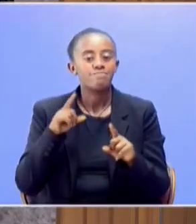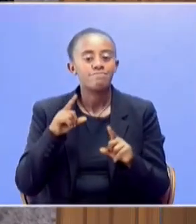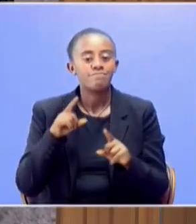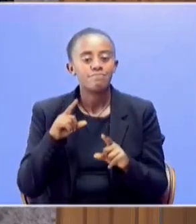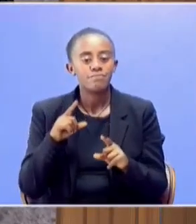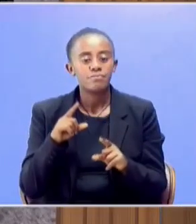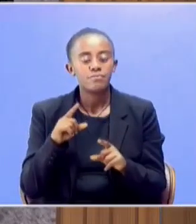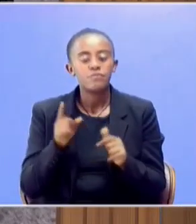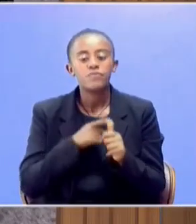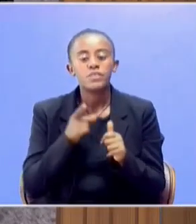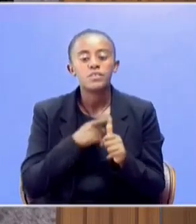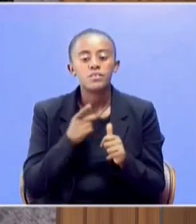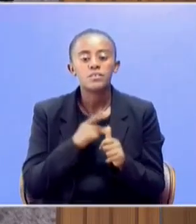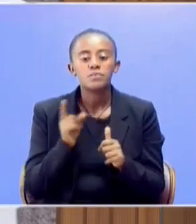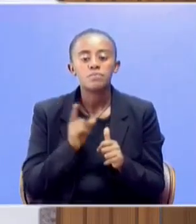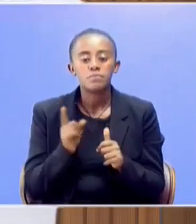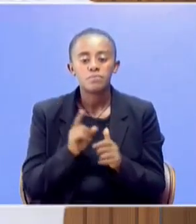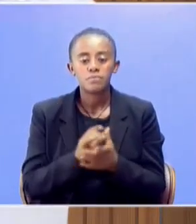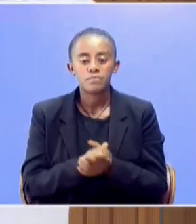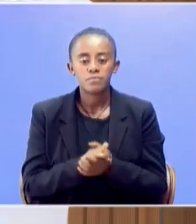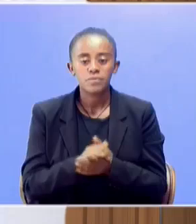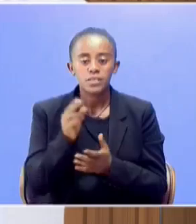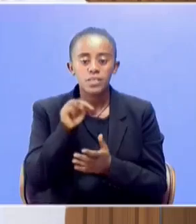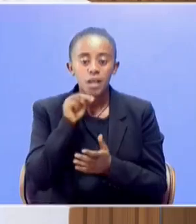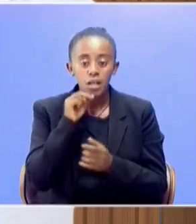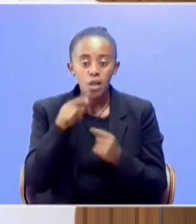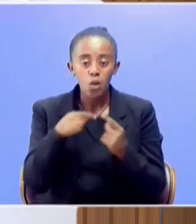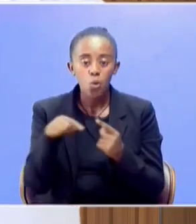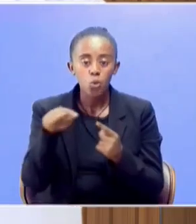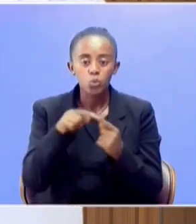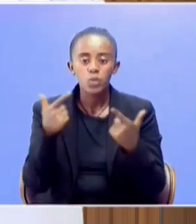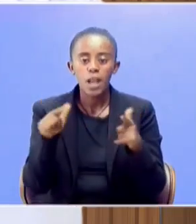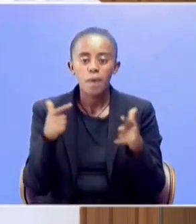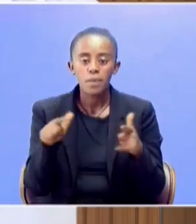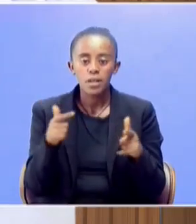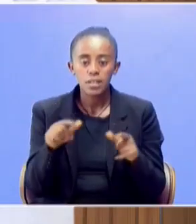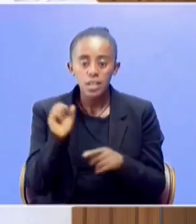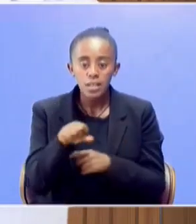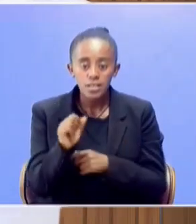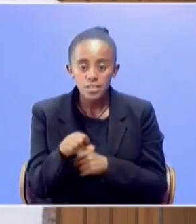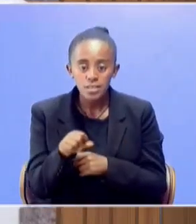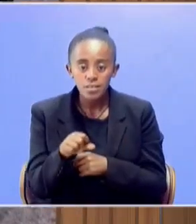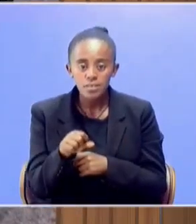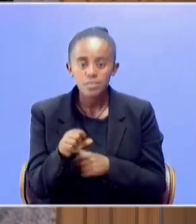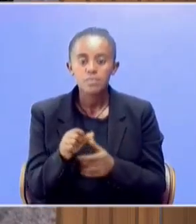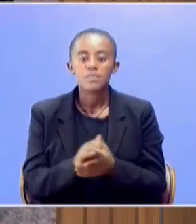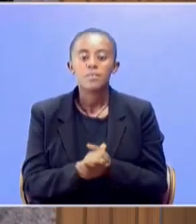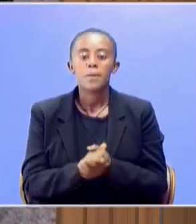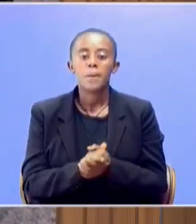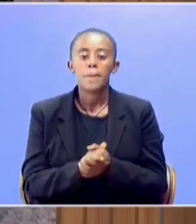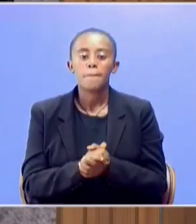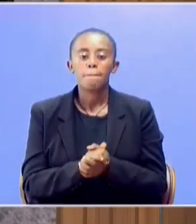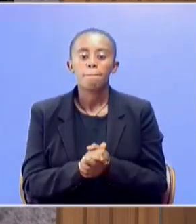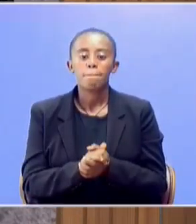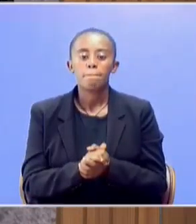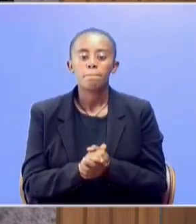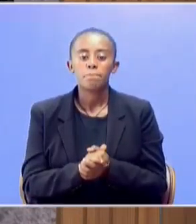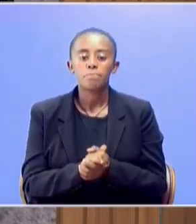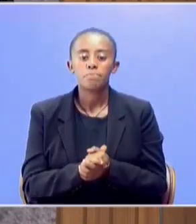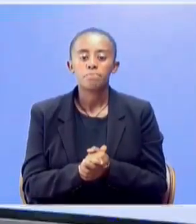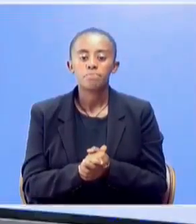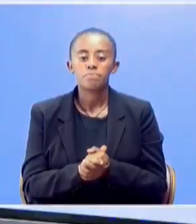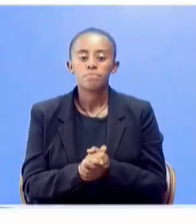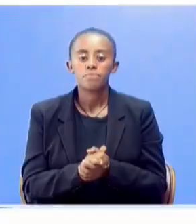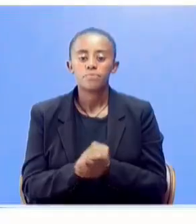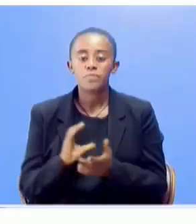say for the first one? Nadia, go to the library. Yes? Okay.